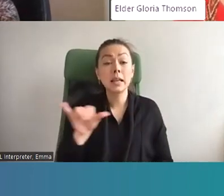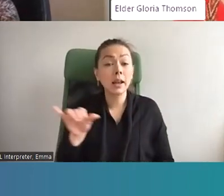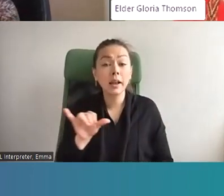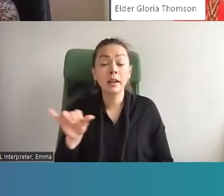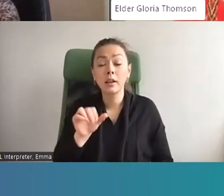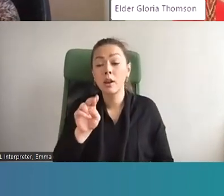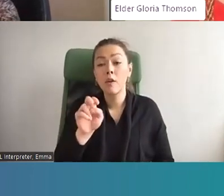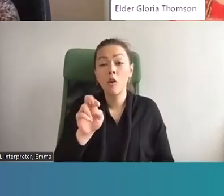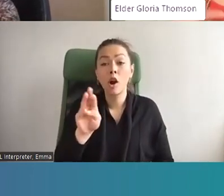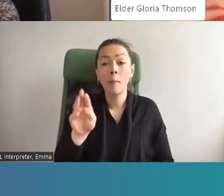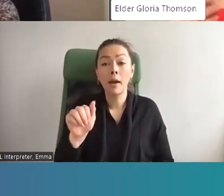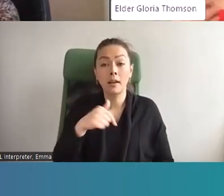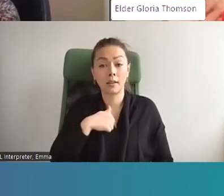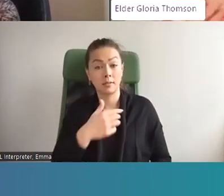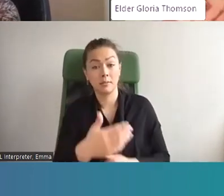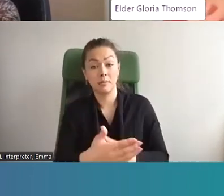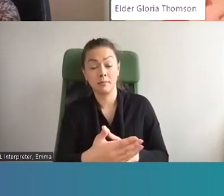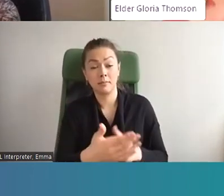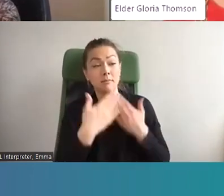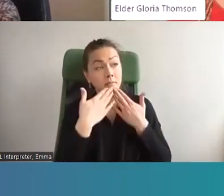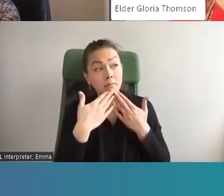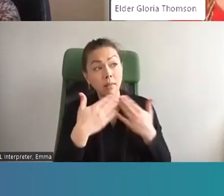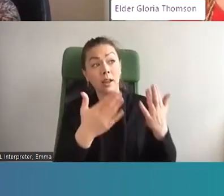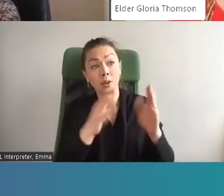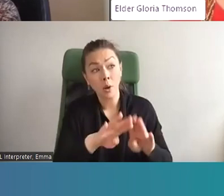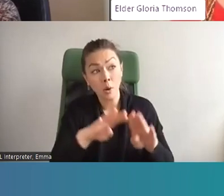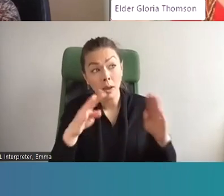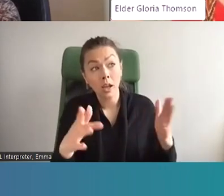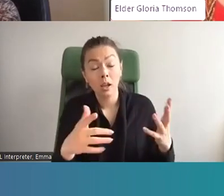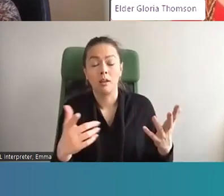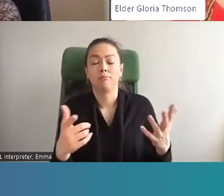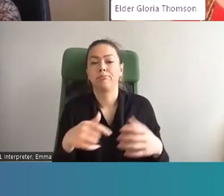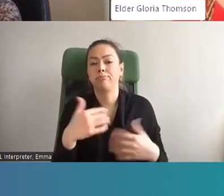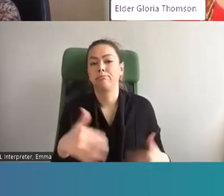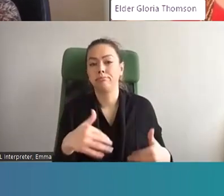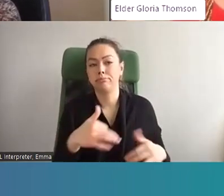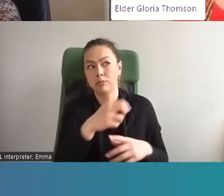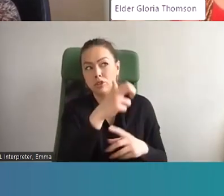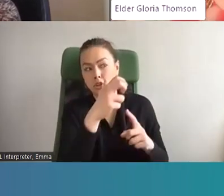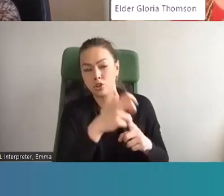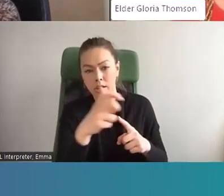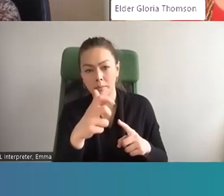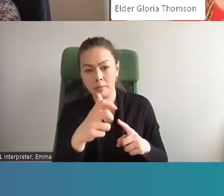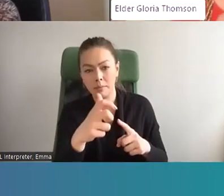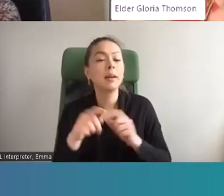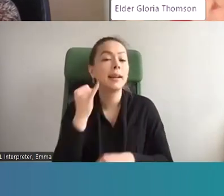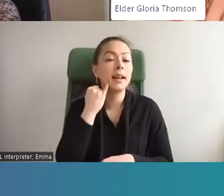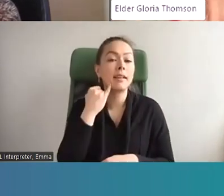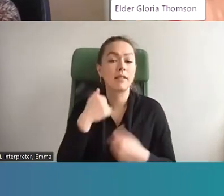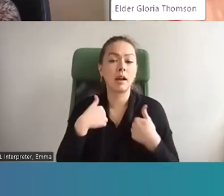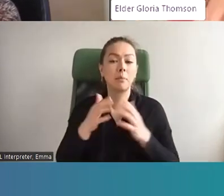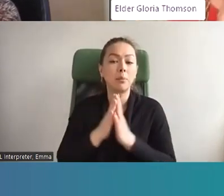But so I would try to include, like if I were to pray for us here, I would try